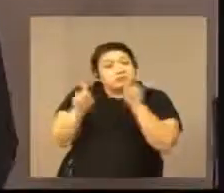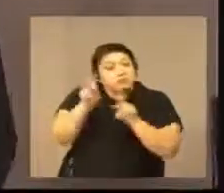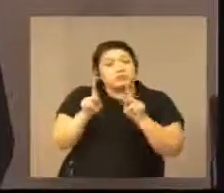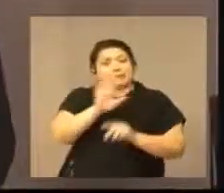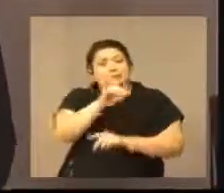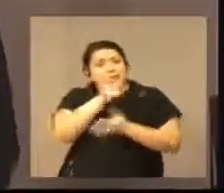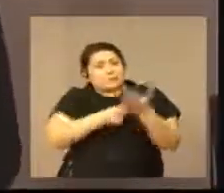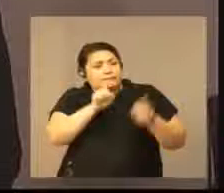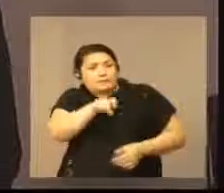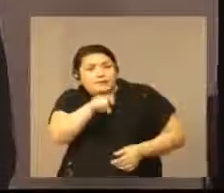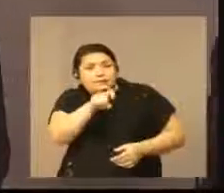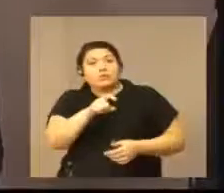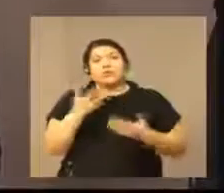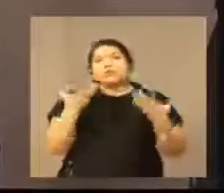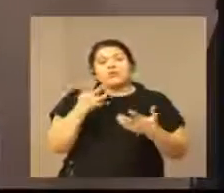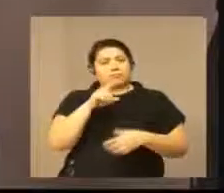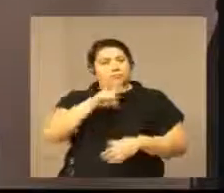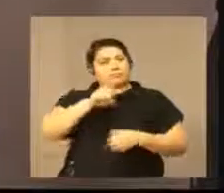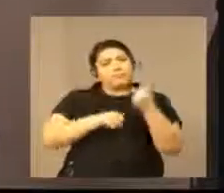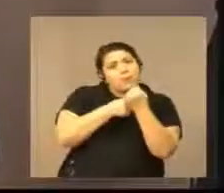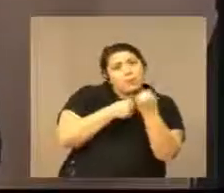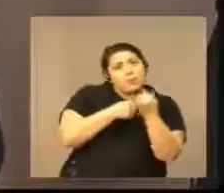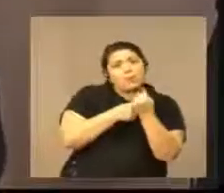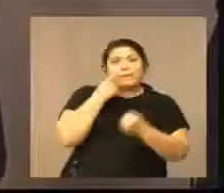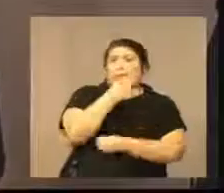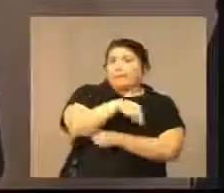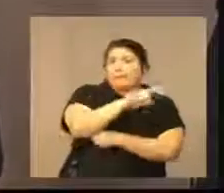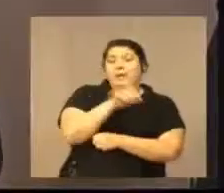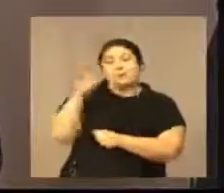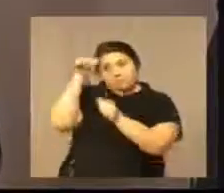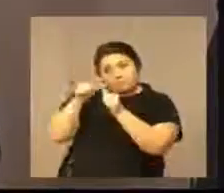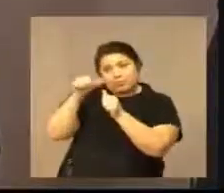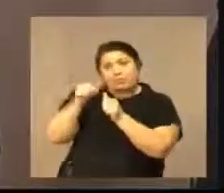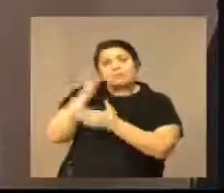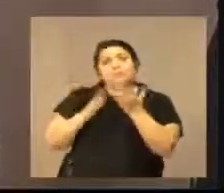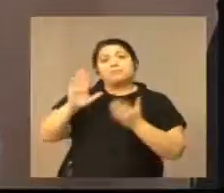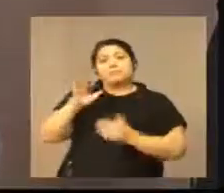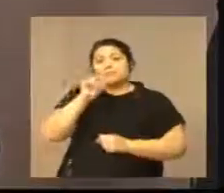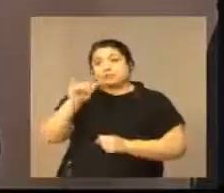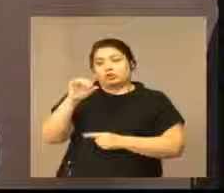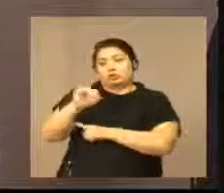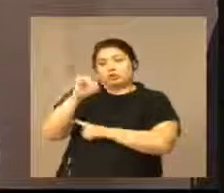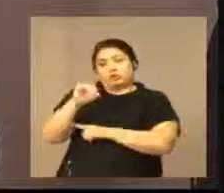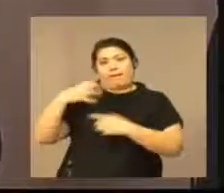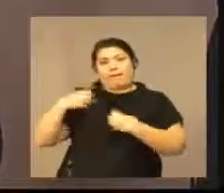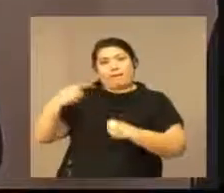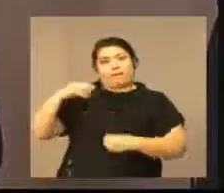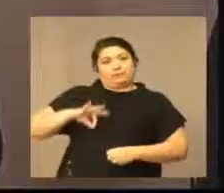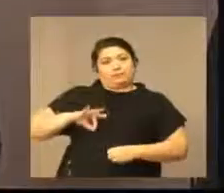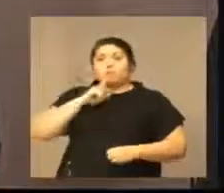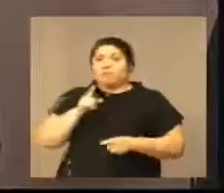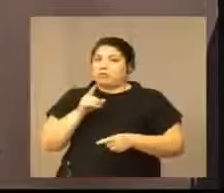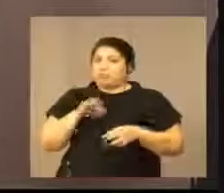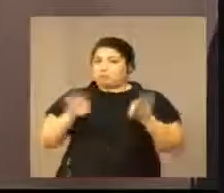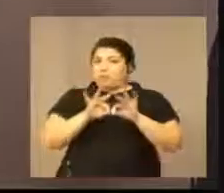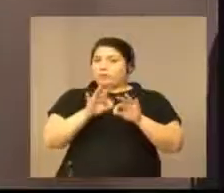supports that are required, and reminding us about non-insured health benefits and the very importance of our